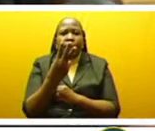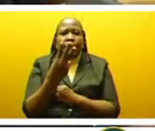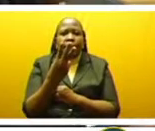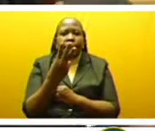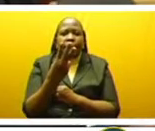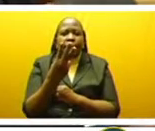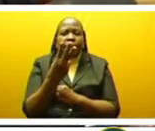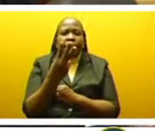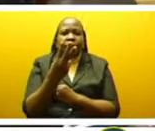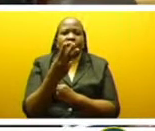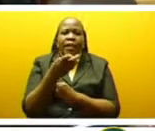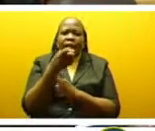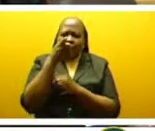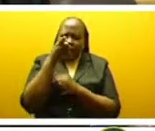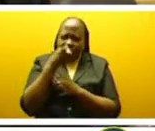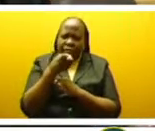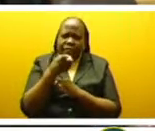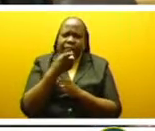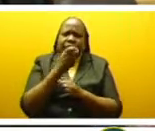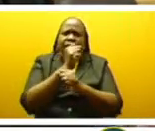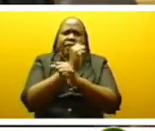That safety net